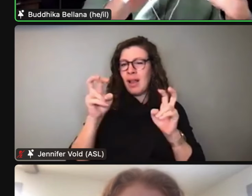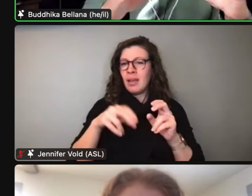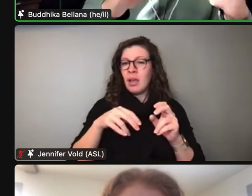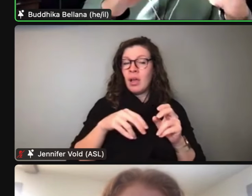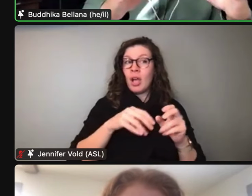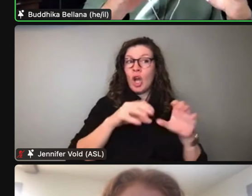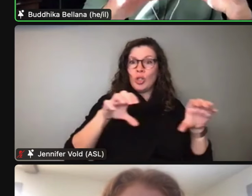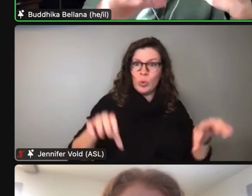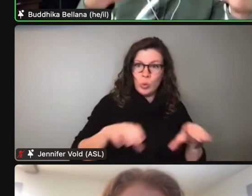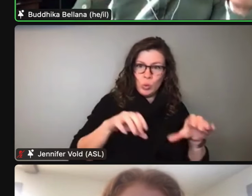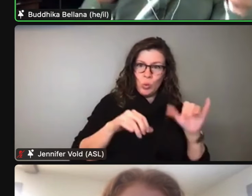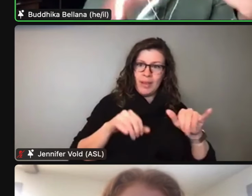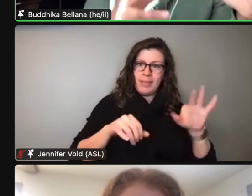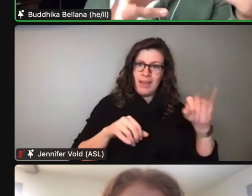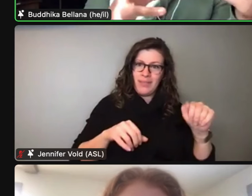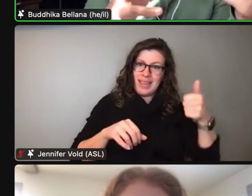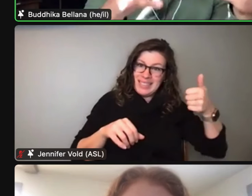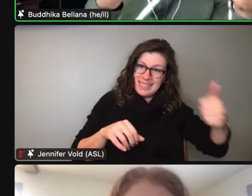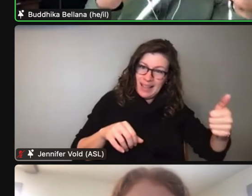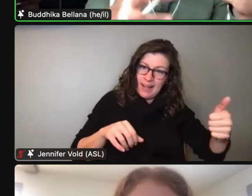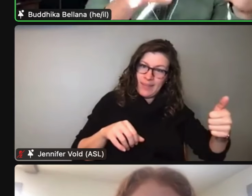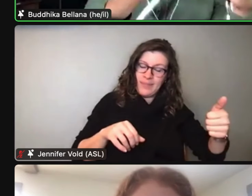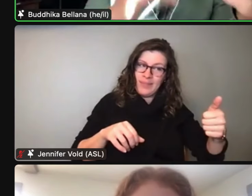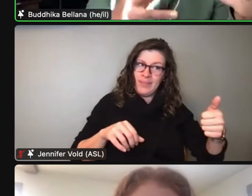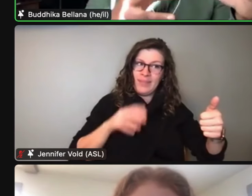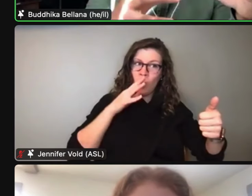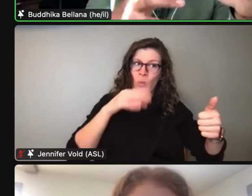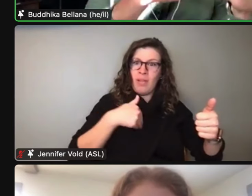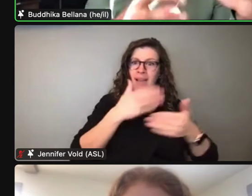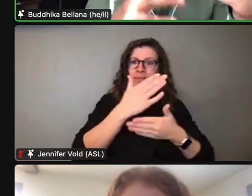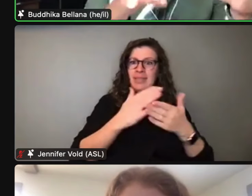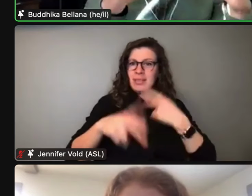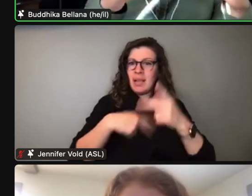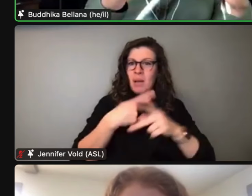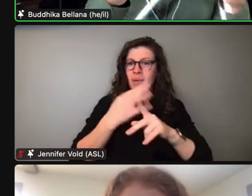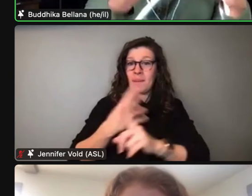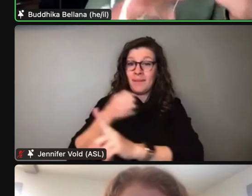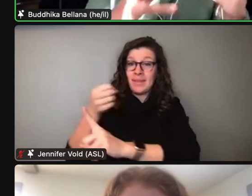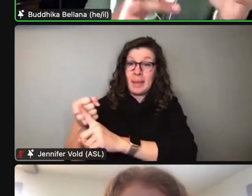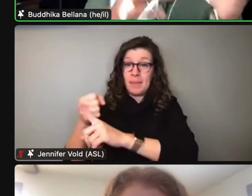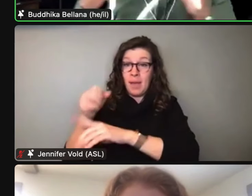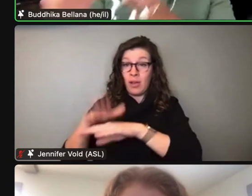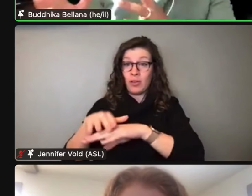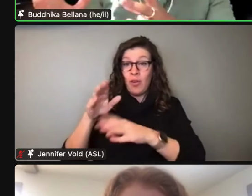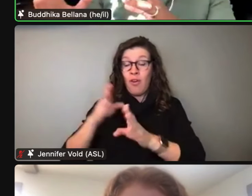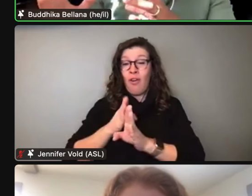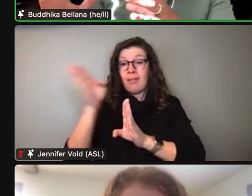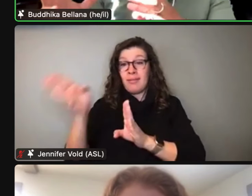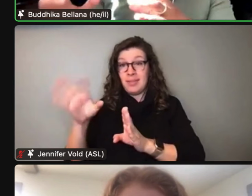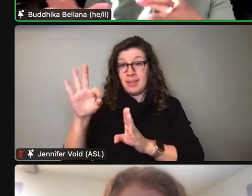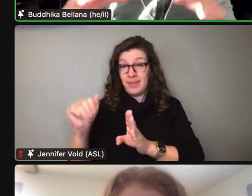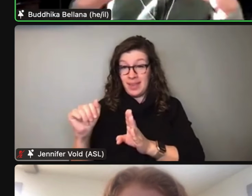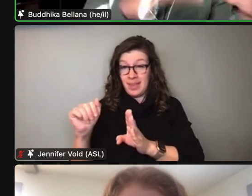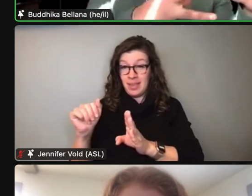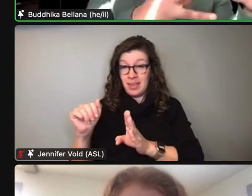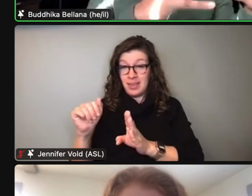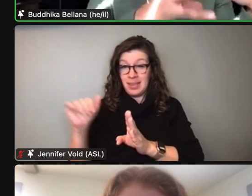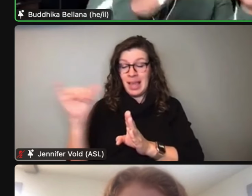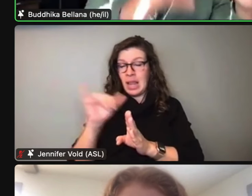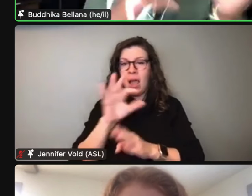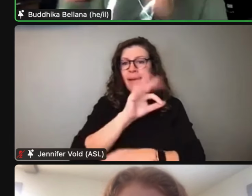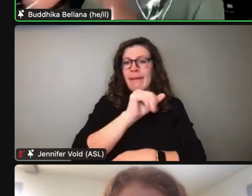free association just have some kind of consequence on free association after reading the story, maybe? Like the fact